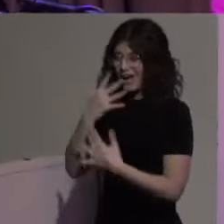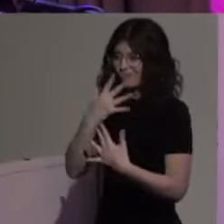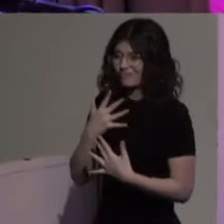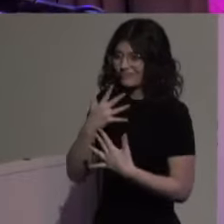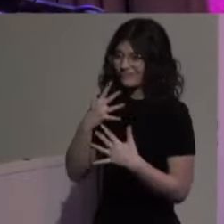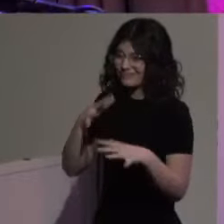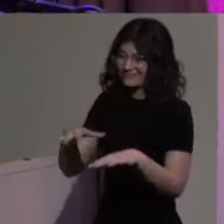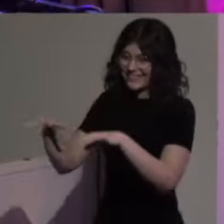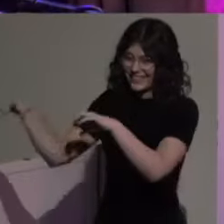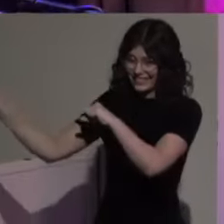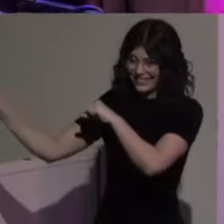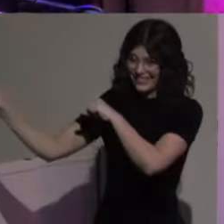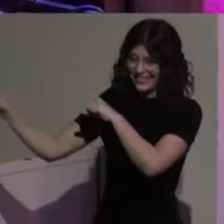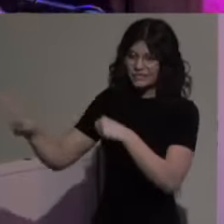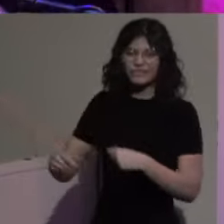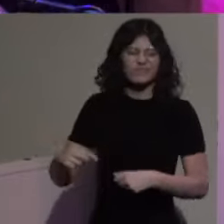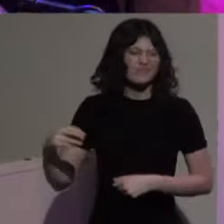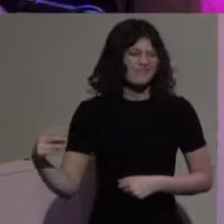leaving.